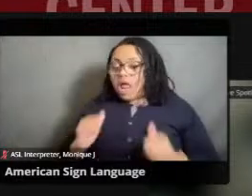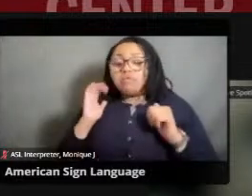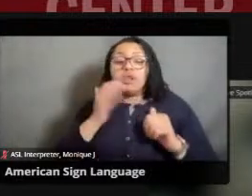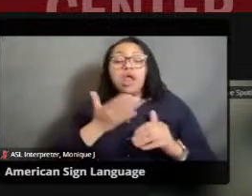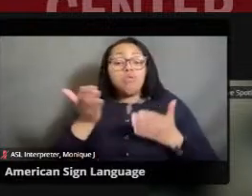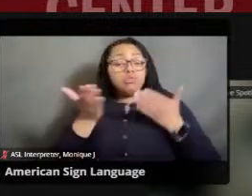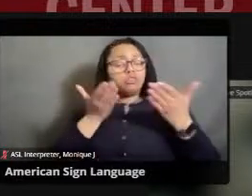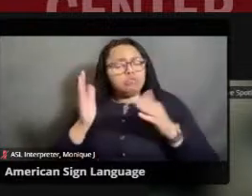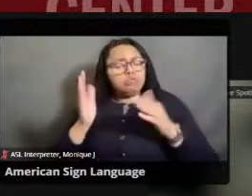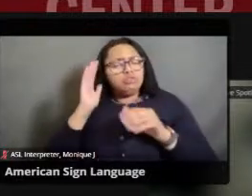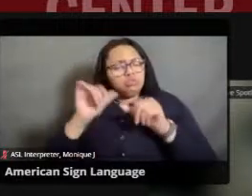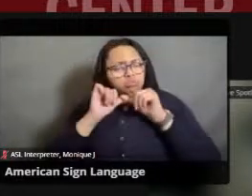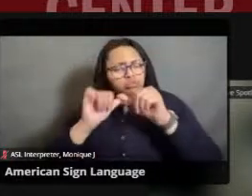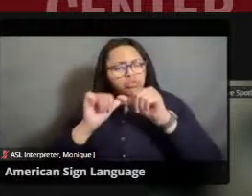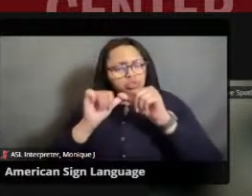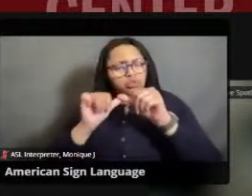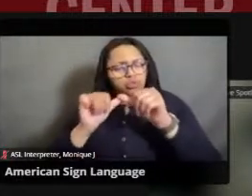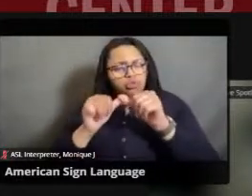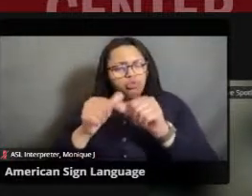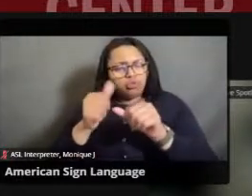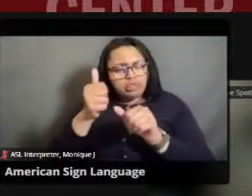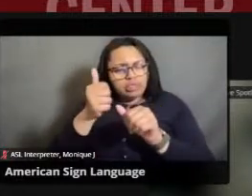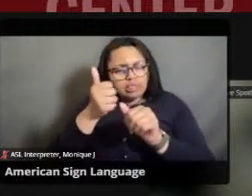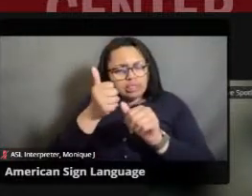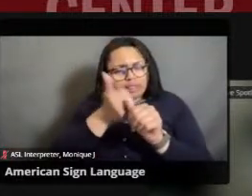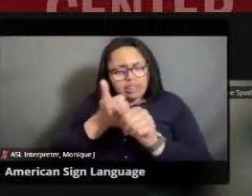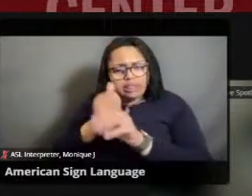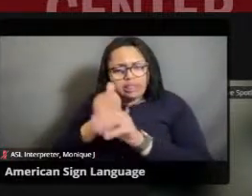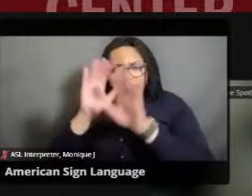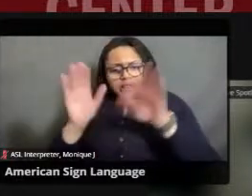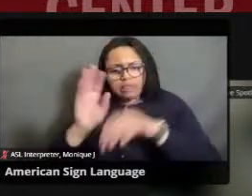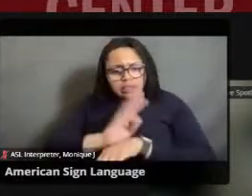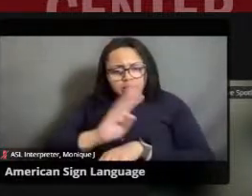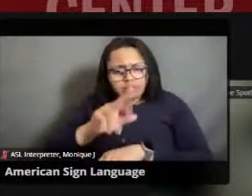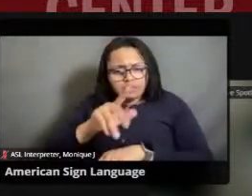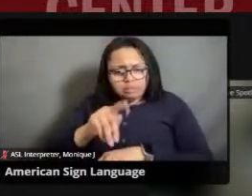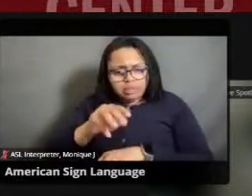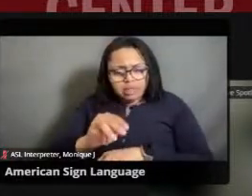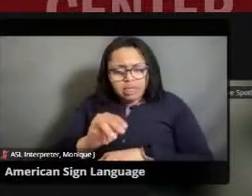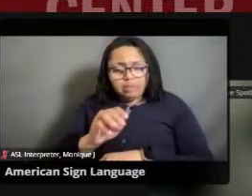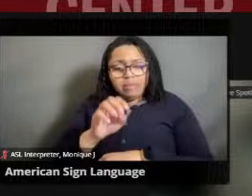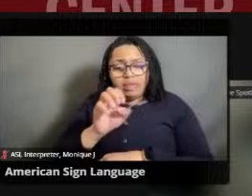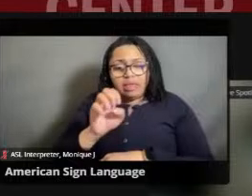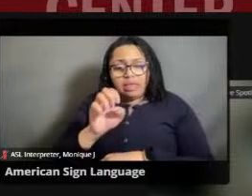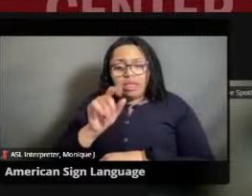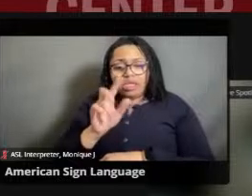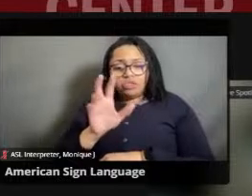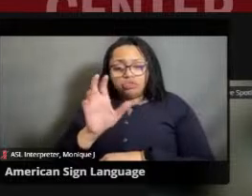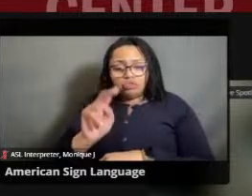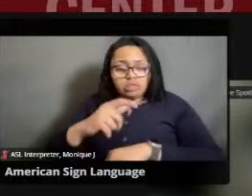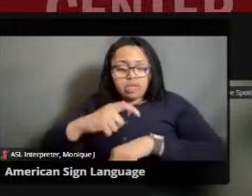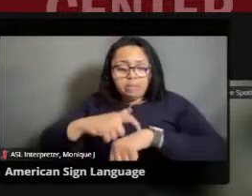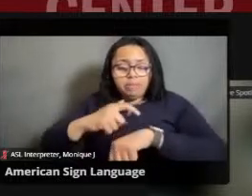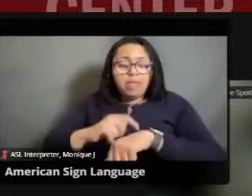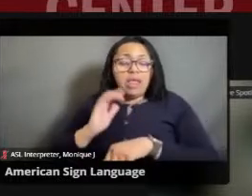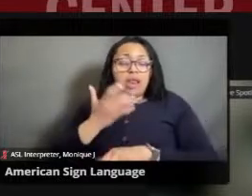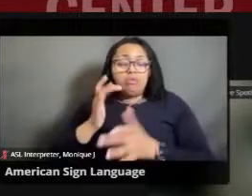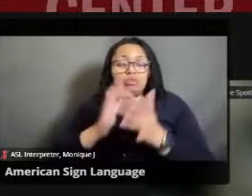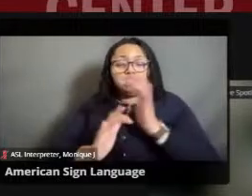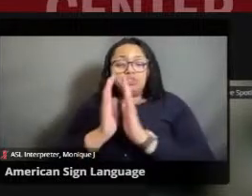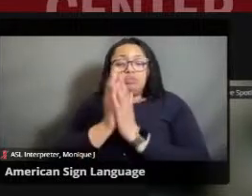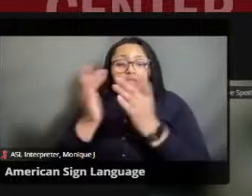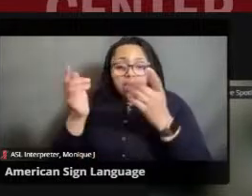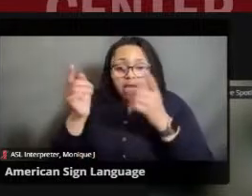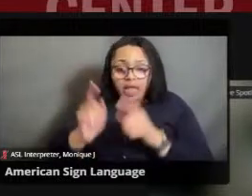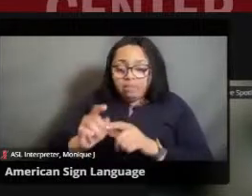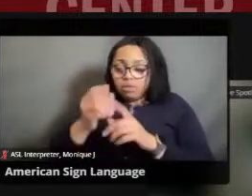as usual every Sunday at 6 p.m. Eastern. And our Bible studies that take place